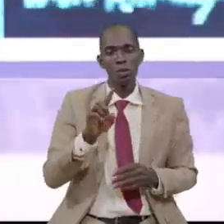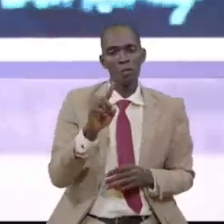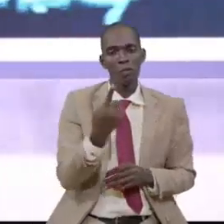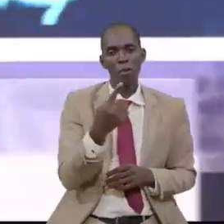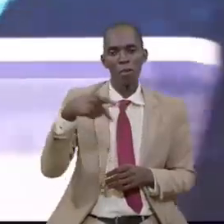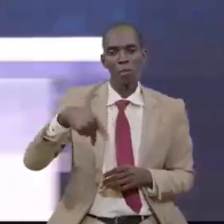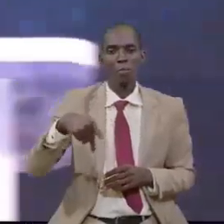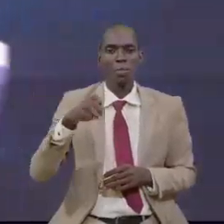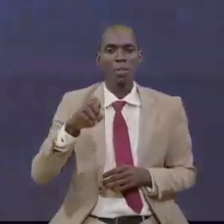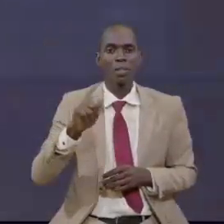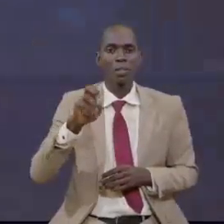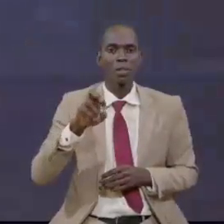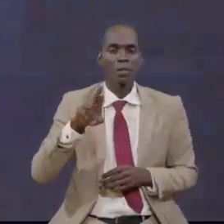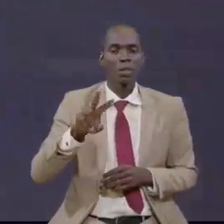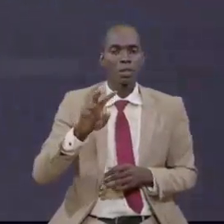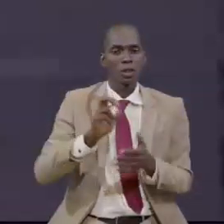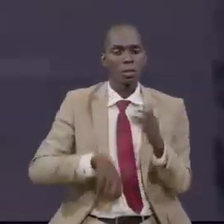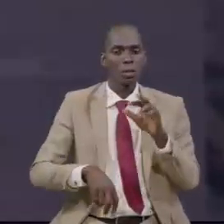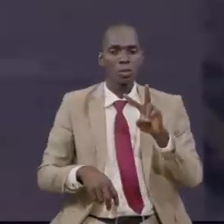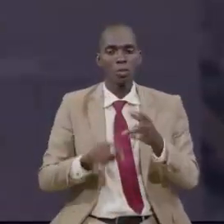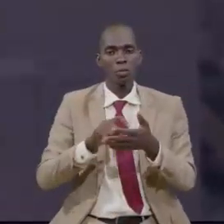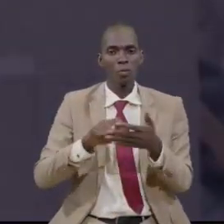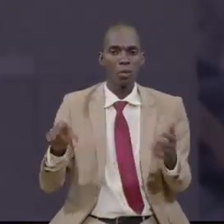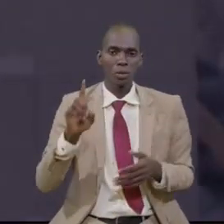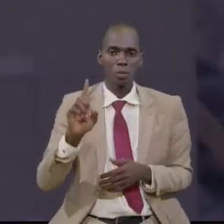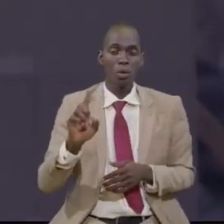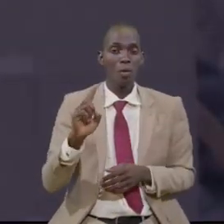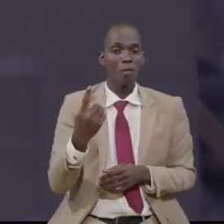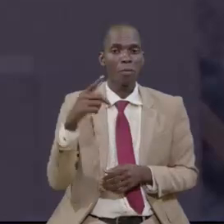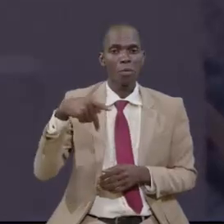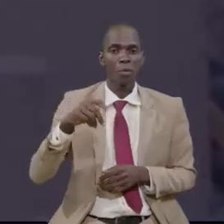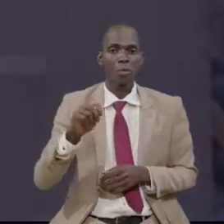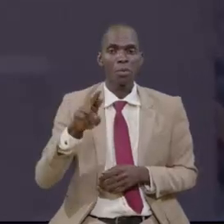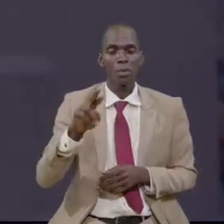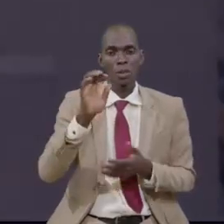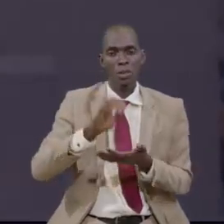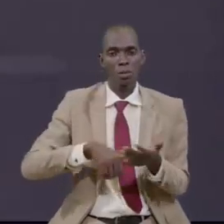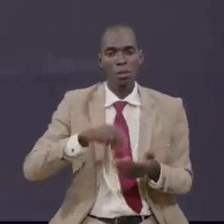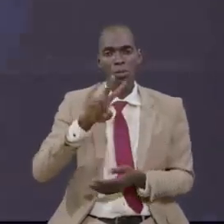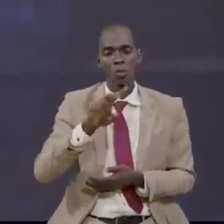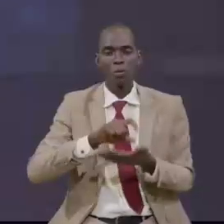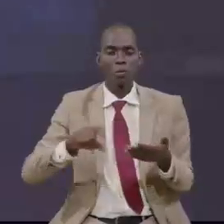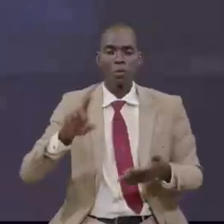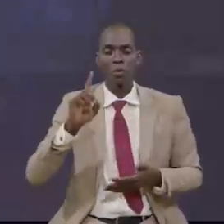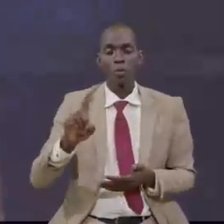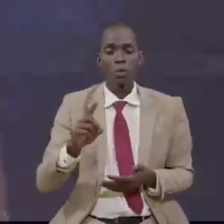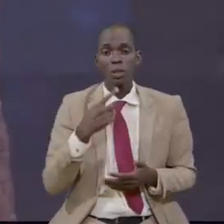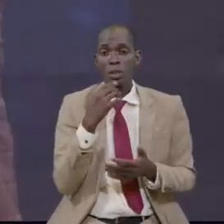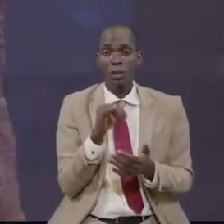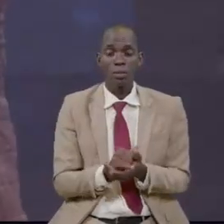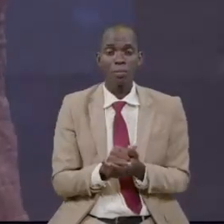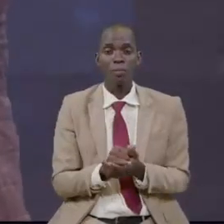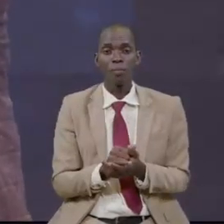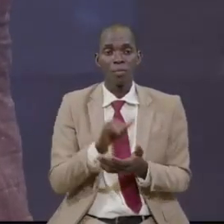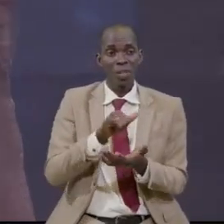2 and I'm reading from verse one 1 Peter chapter 2 reading from verse one wherefore laying